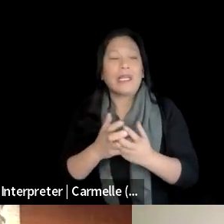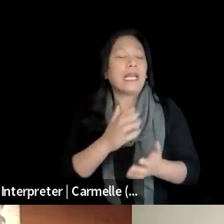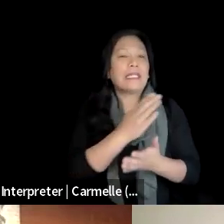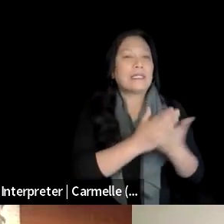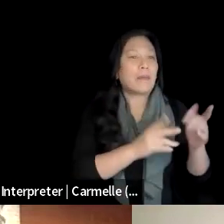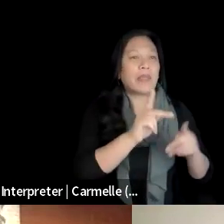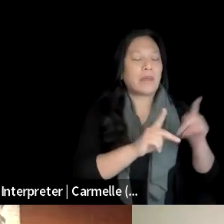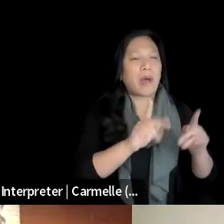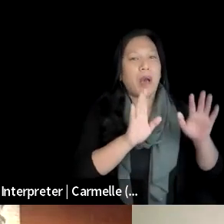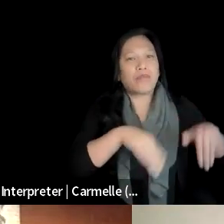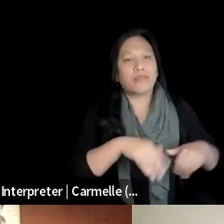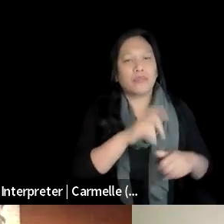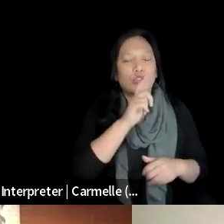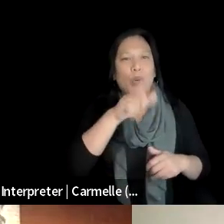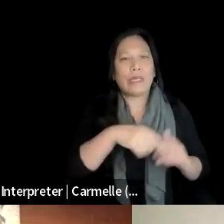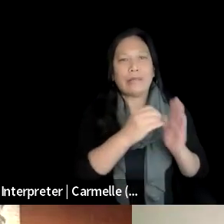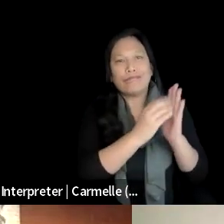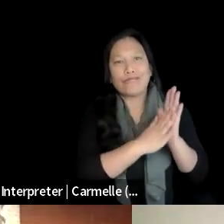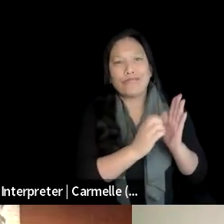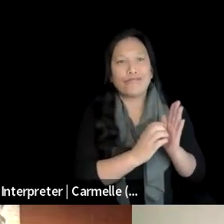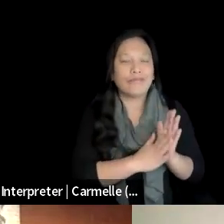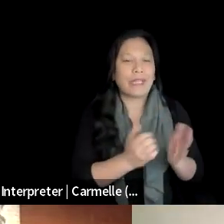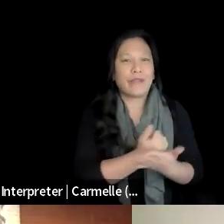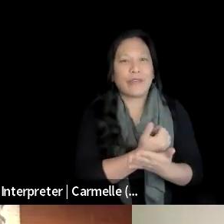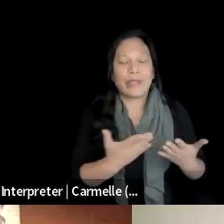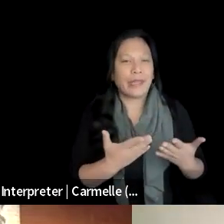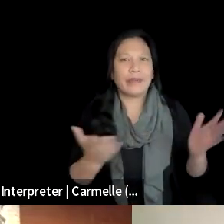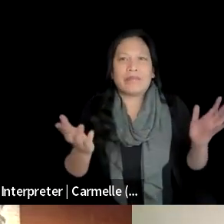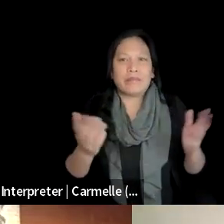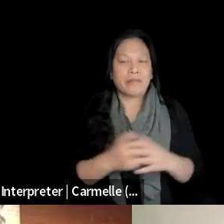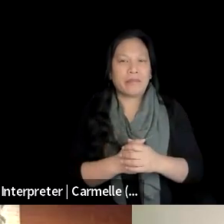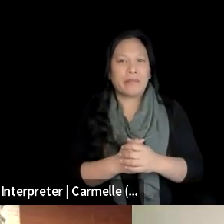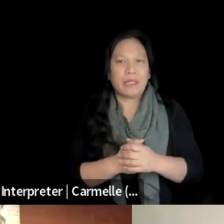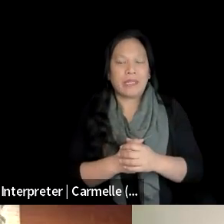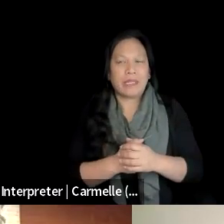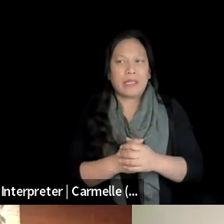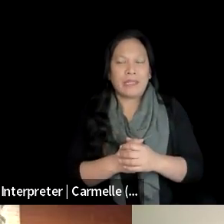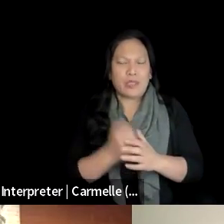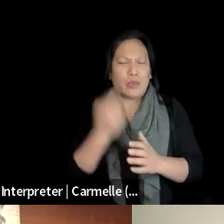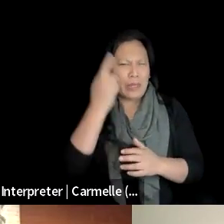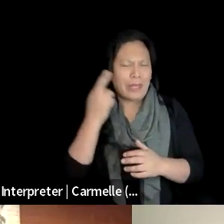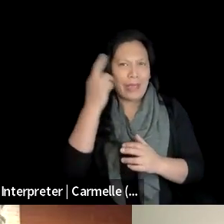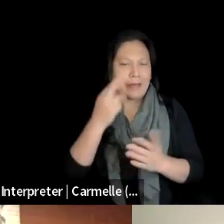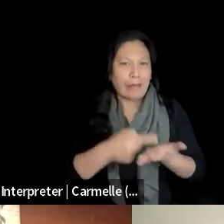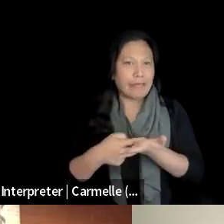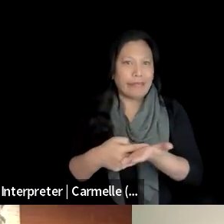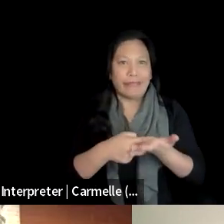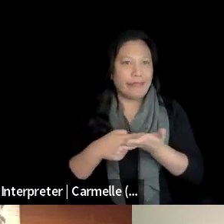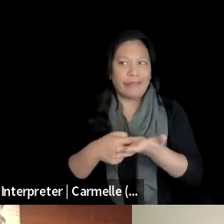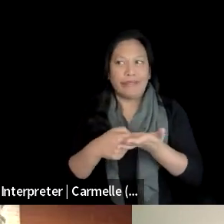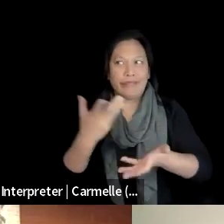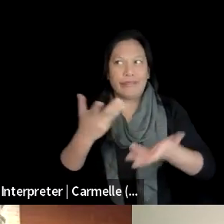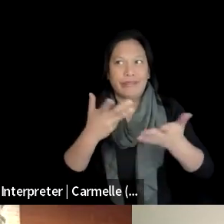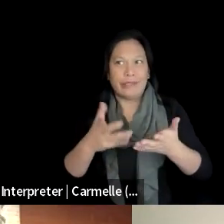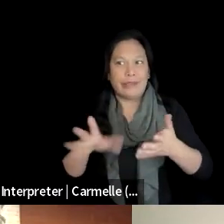words on the other end of the spectrum. It's just, you find yourself just gibberishing at each other and something comes out of it. And